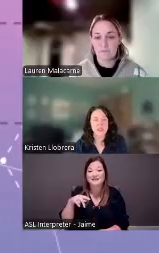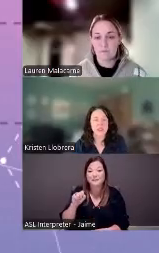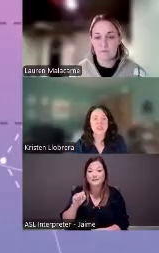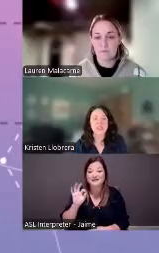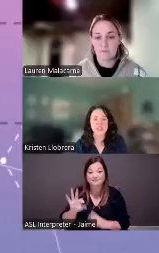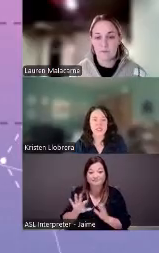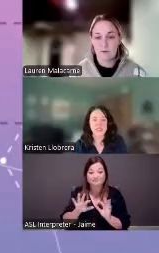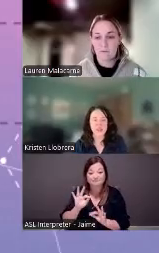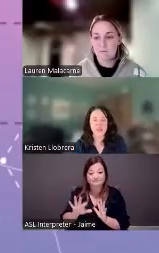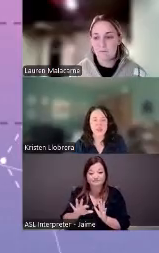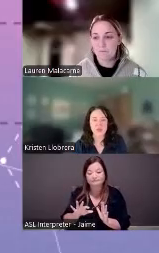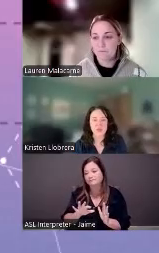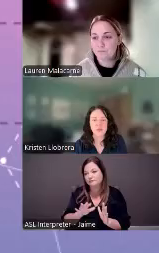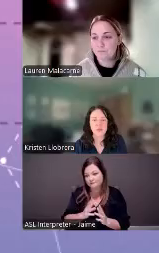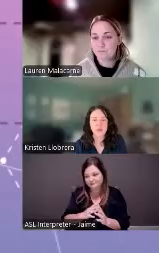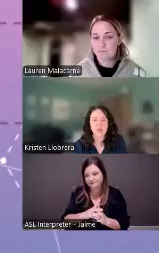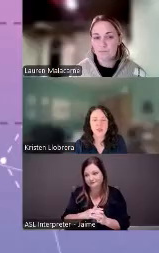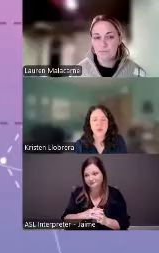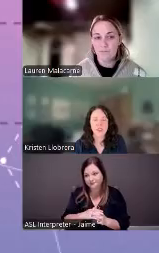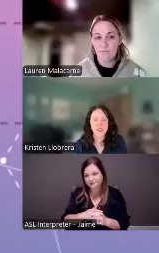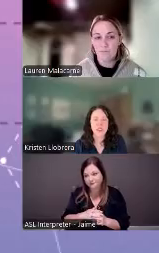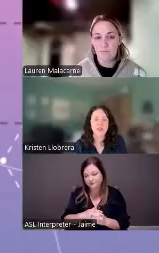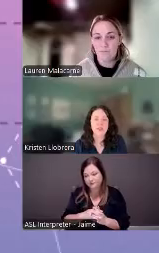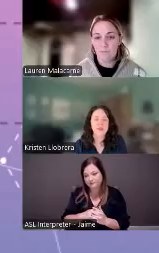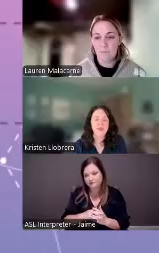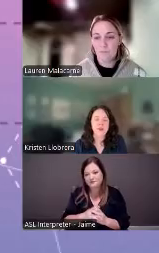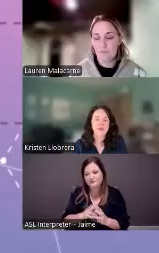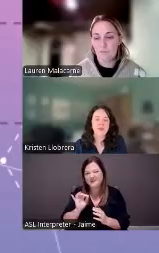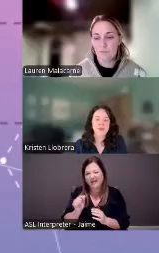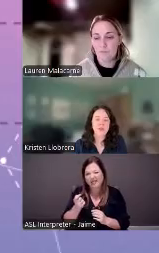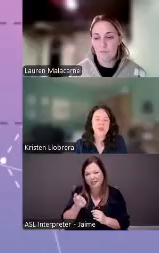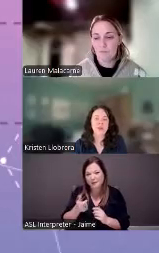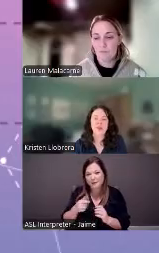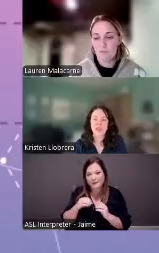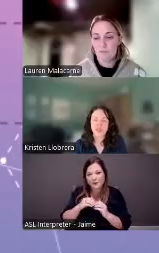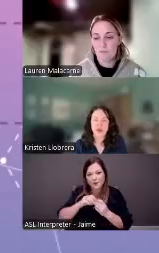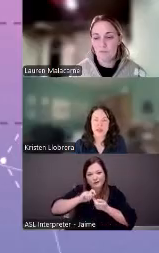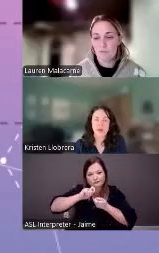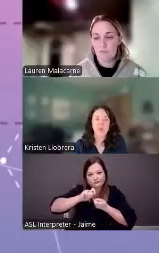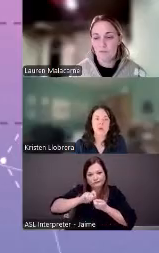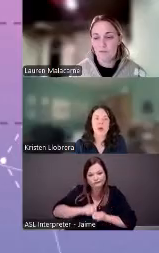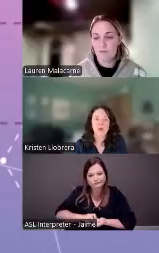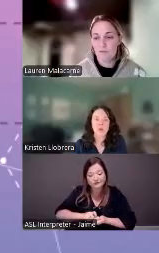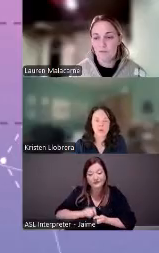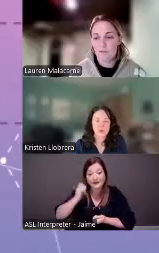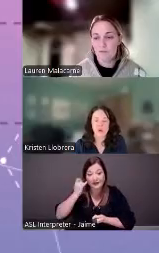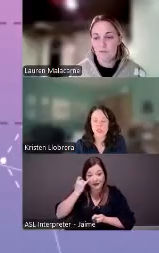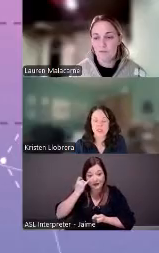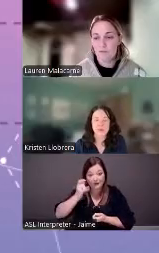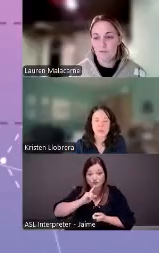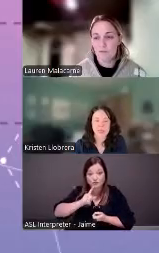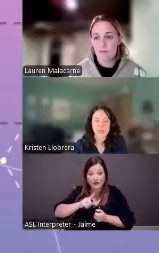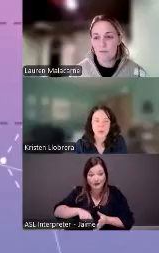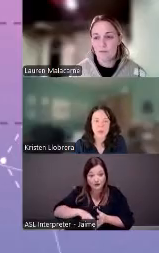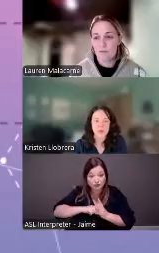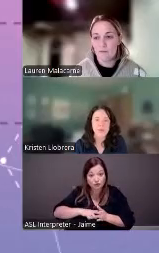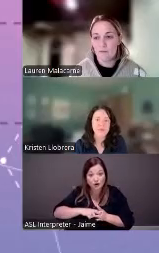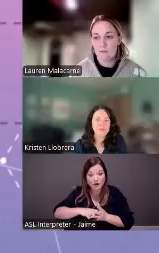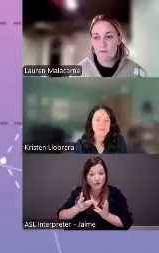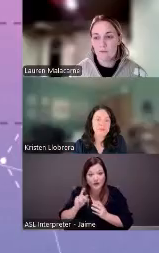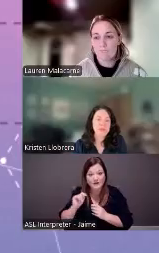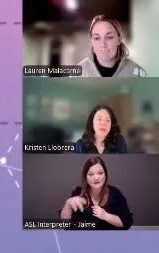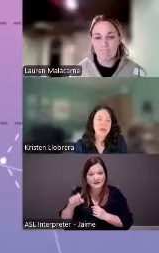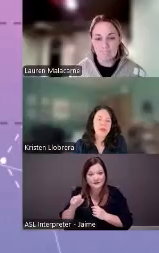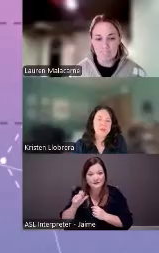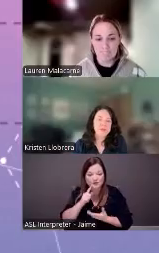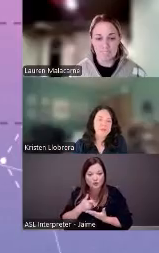which, just get into a little more detail of you're really starting out, how, what are some tips to help you?